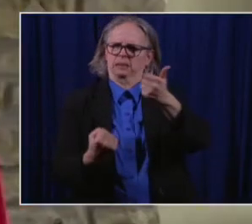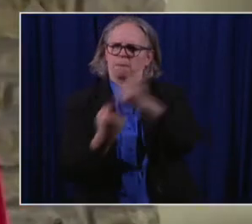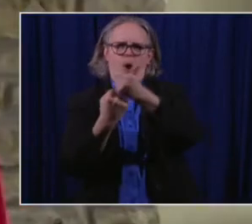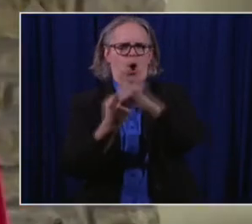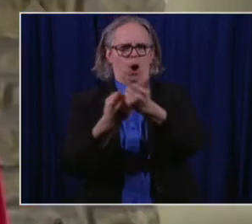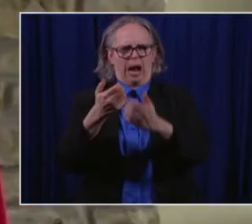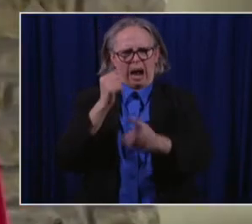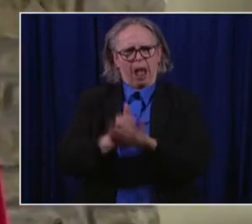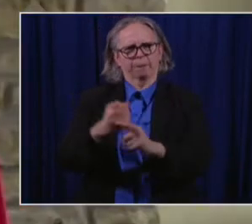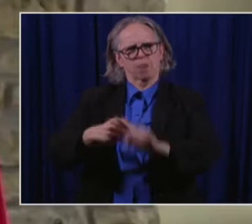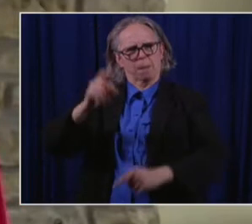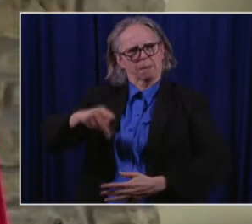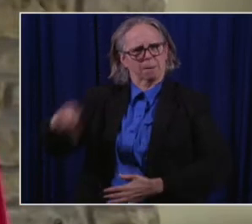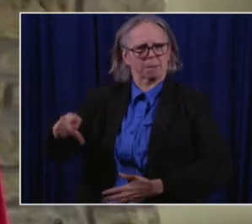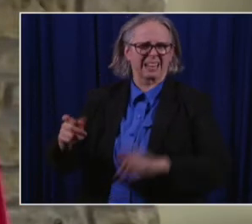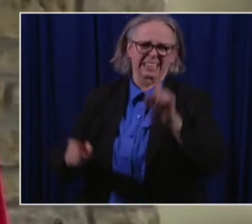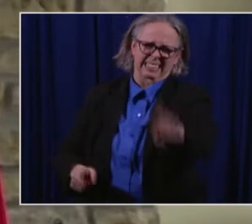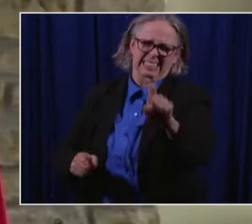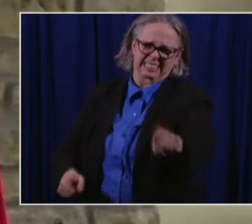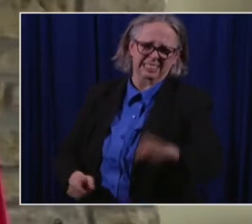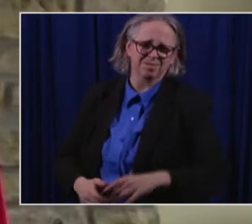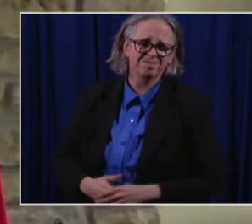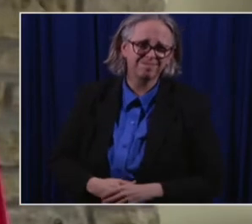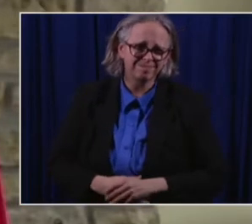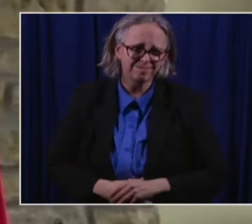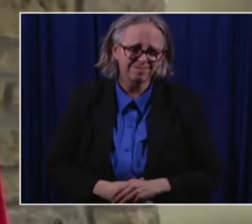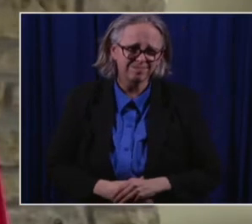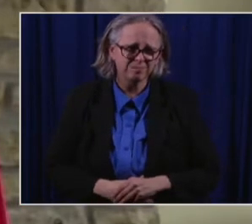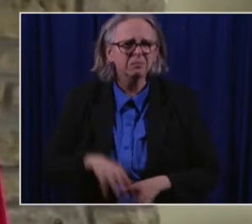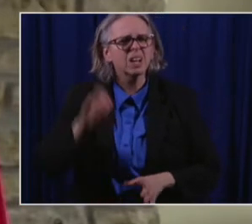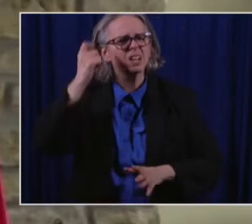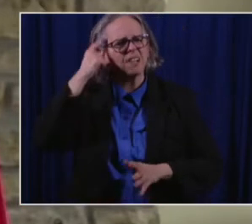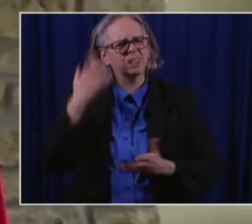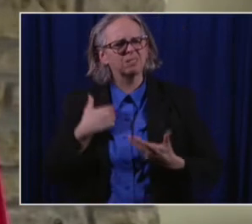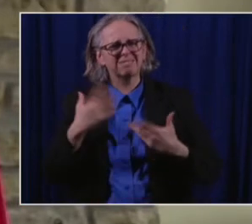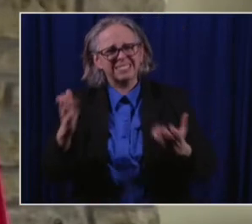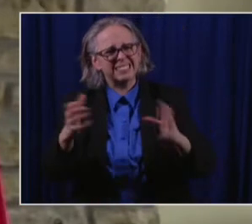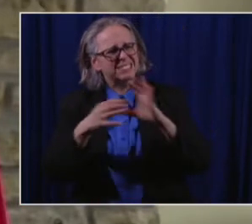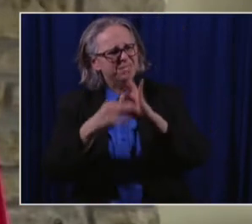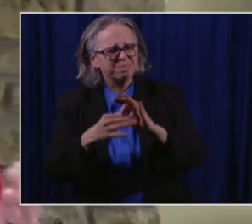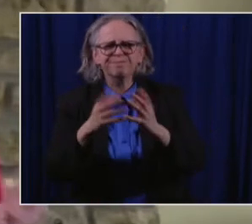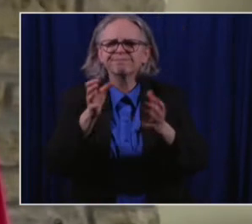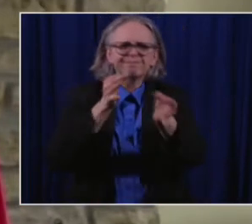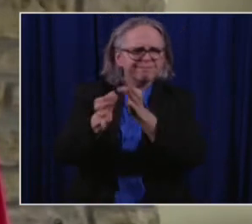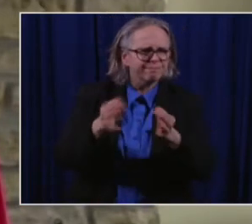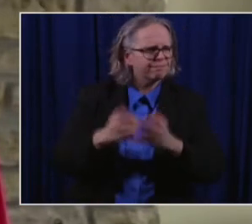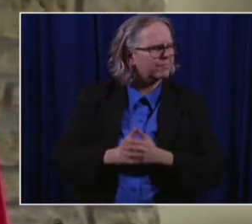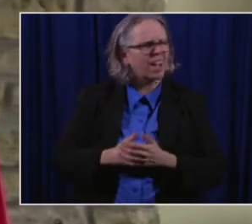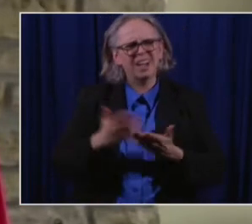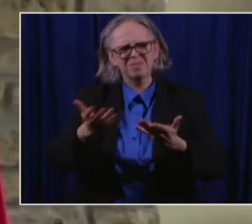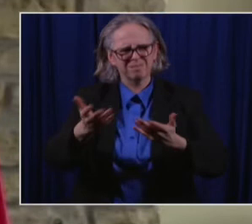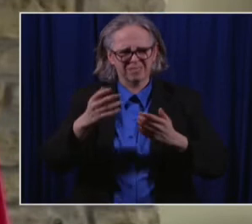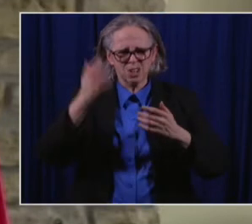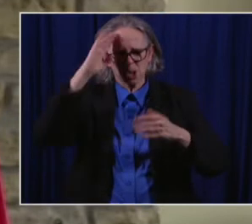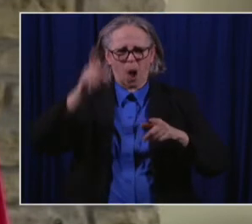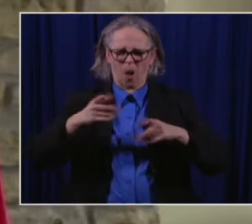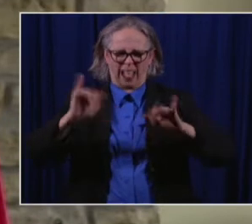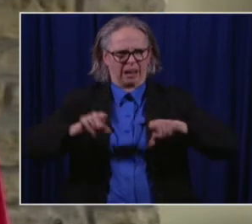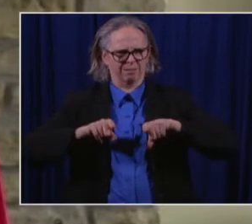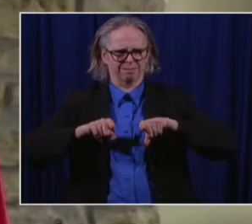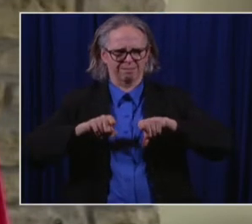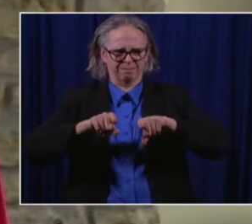to be built. It has to be built for us to keep this virus down, and we need help. We need help